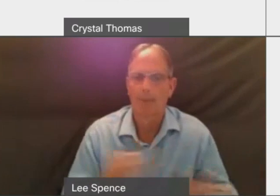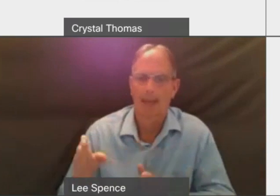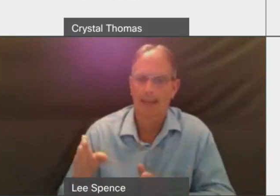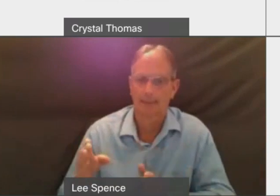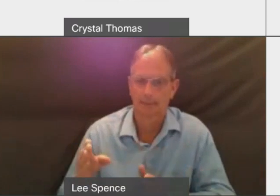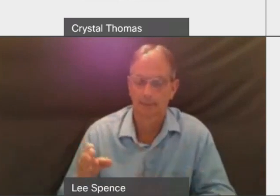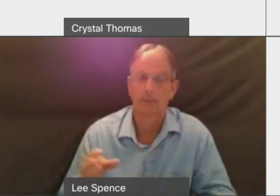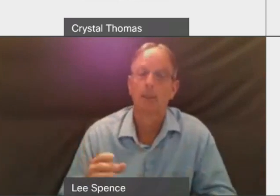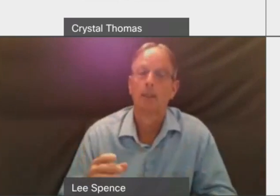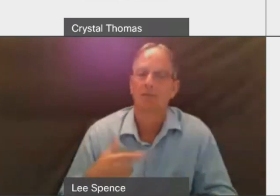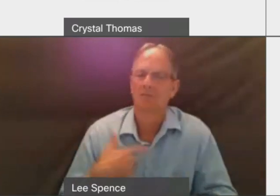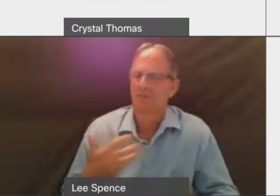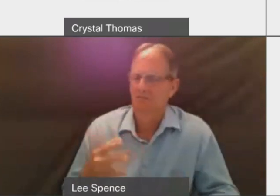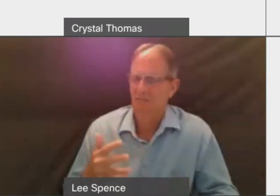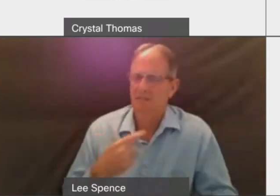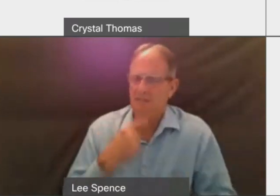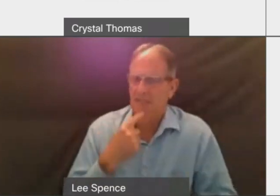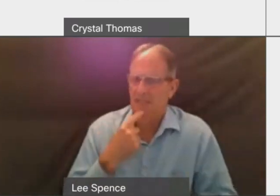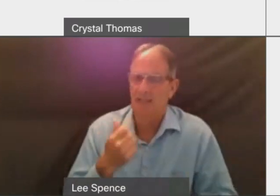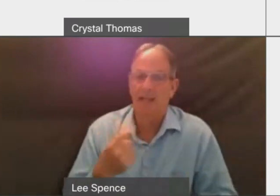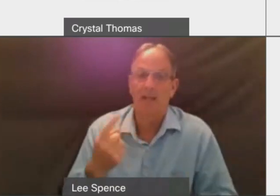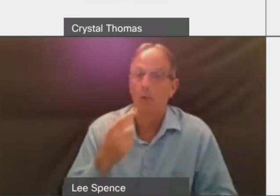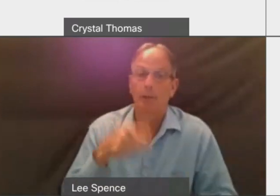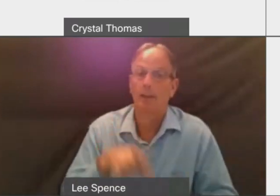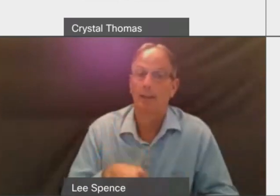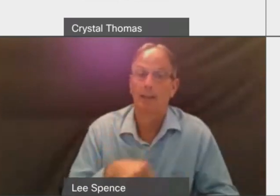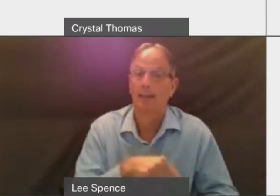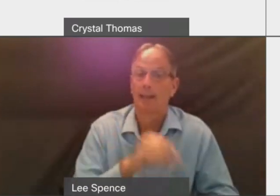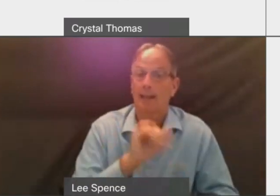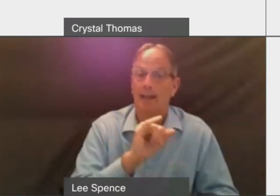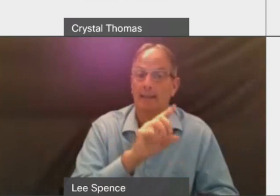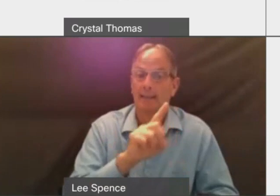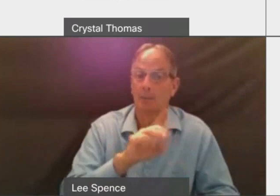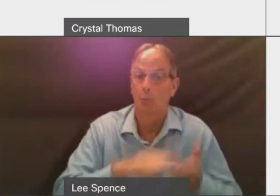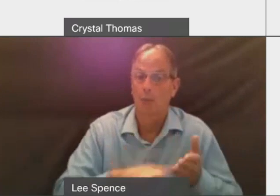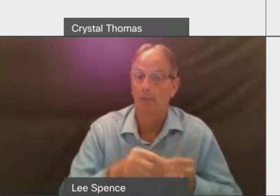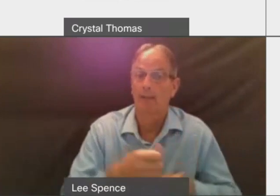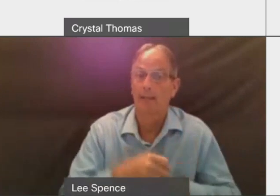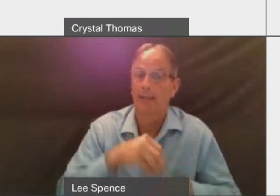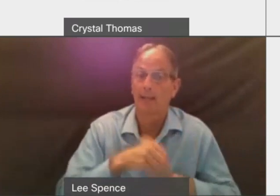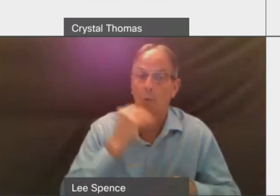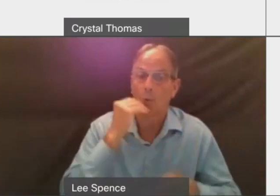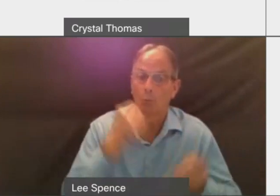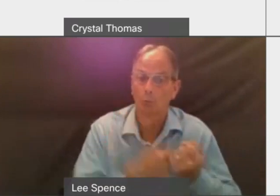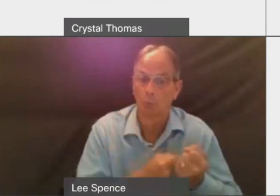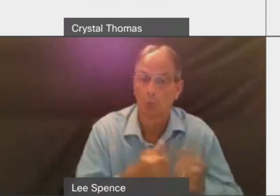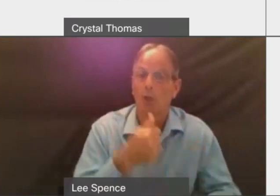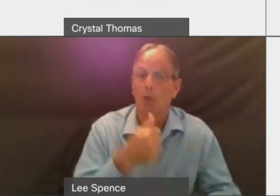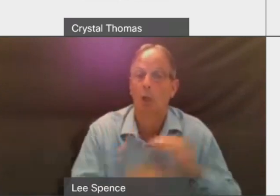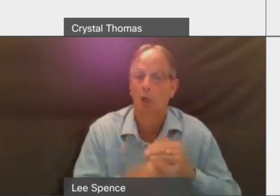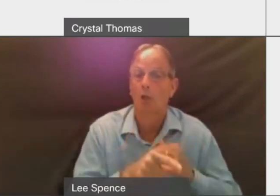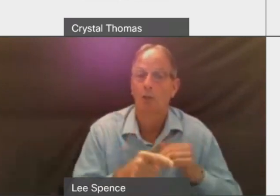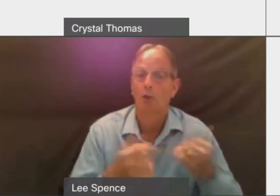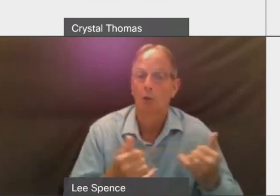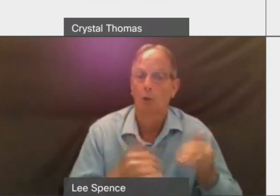And as I said, anyone who is in the IDD waiver, if they're getting in-home supports and they're under the current cap, they